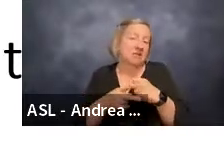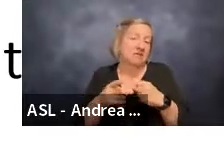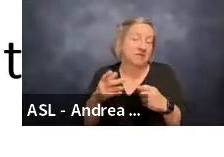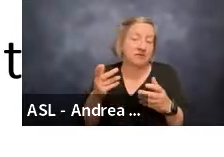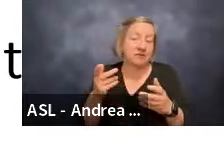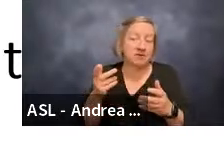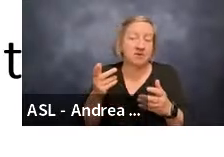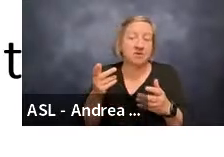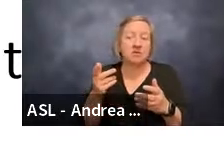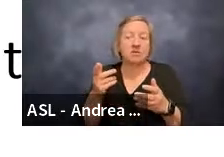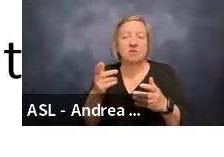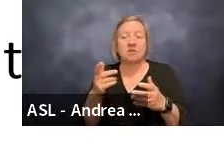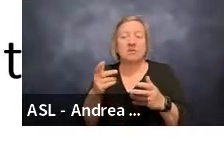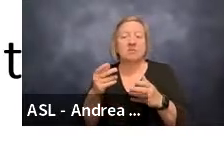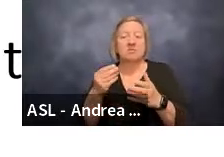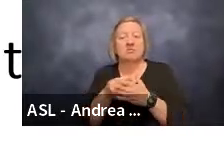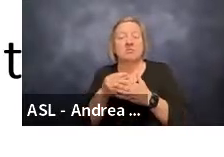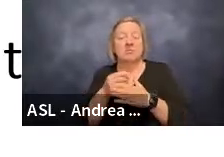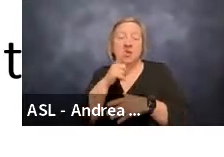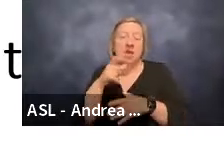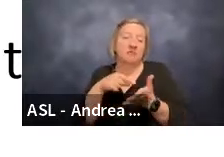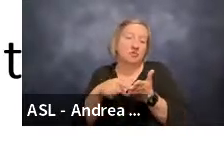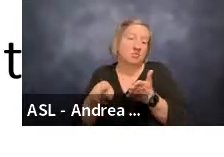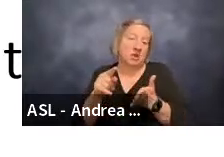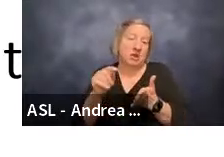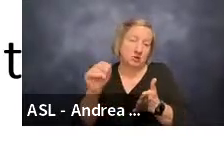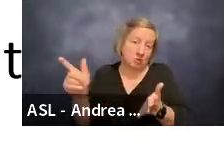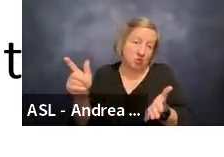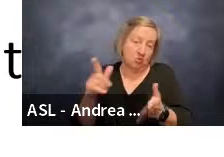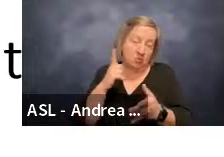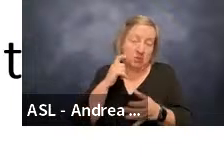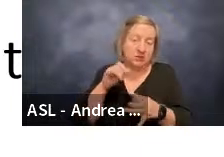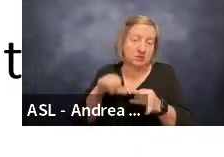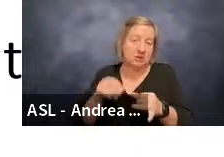the need to pay that toll in the process.